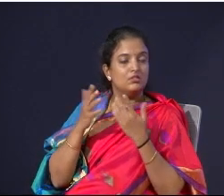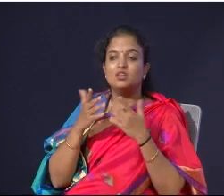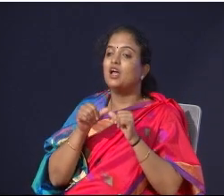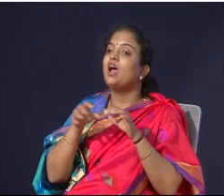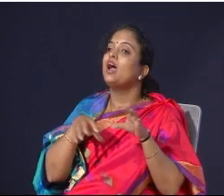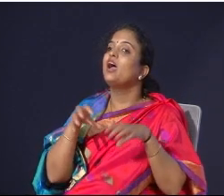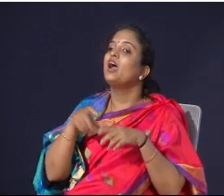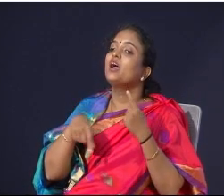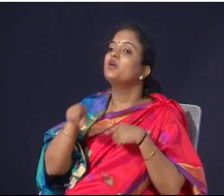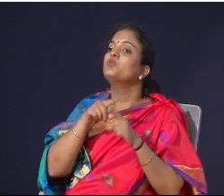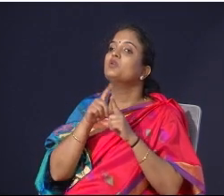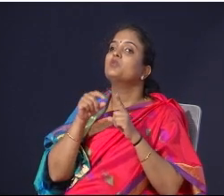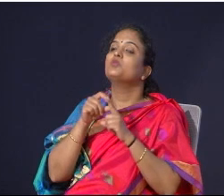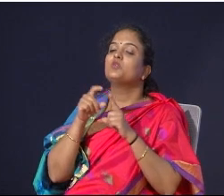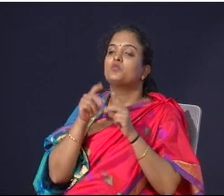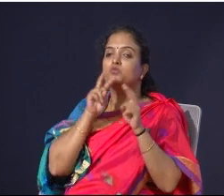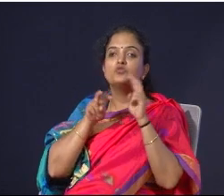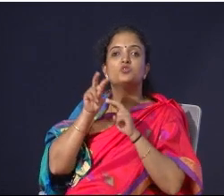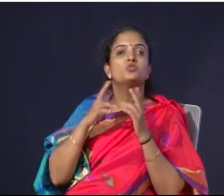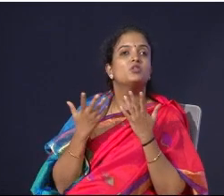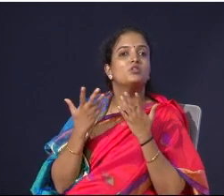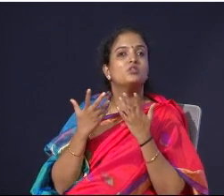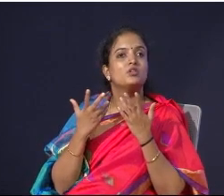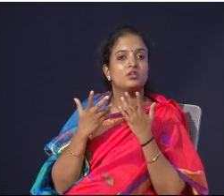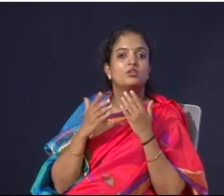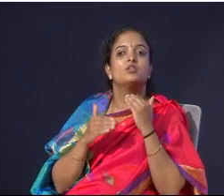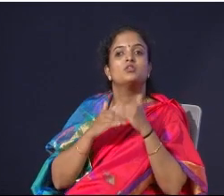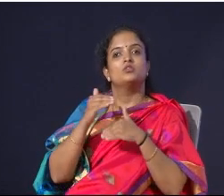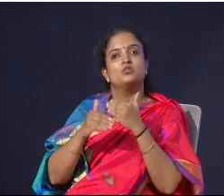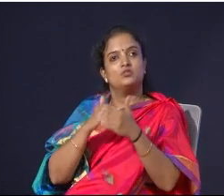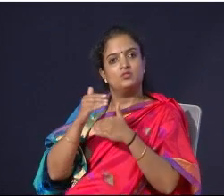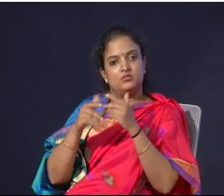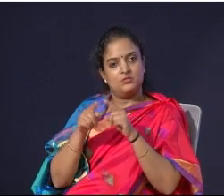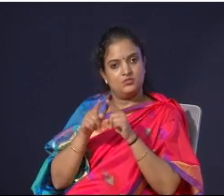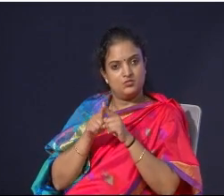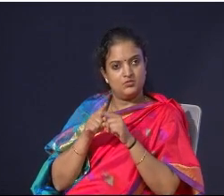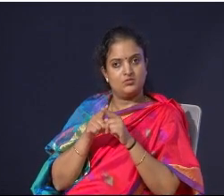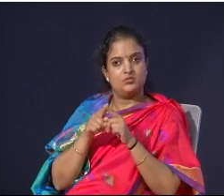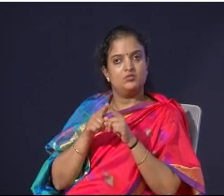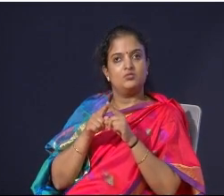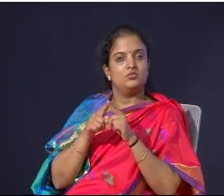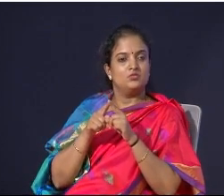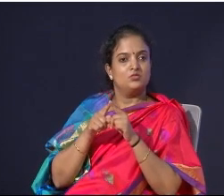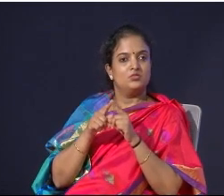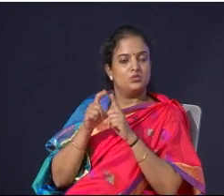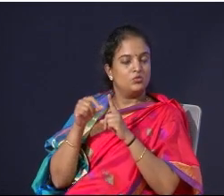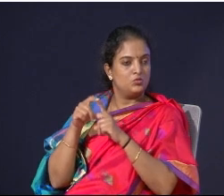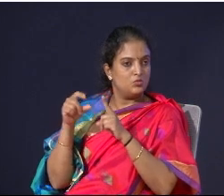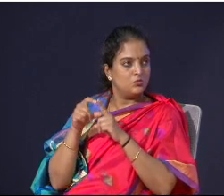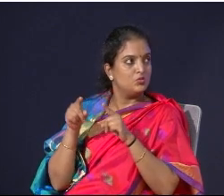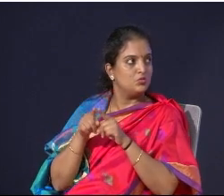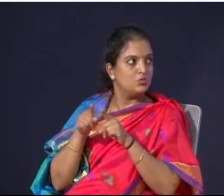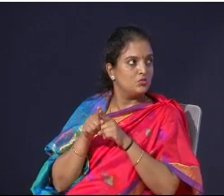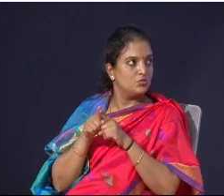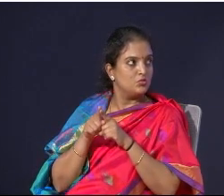activities that we could do along with vision. And with that, so we slowly started working on his visual skills. He was